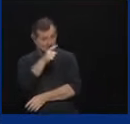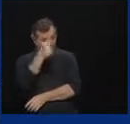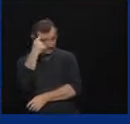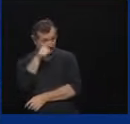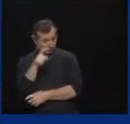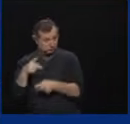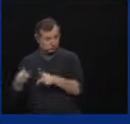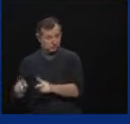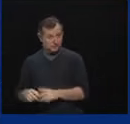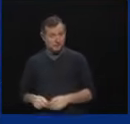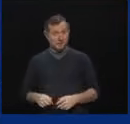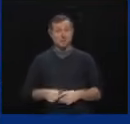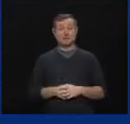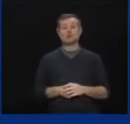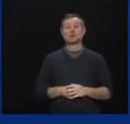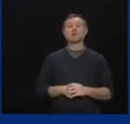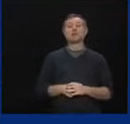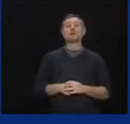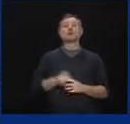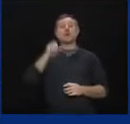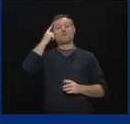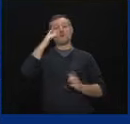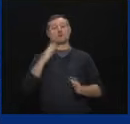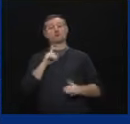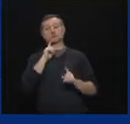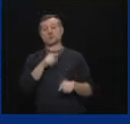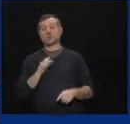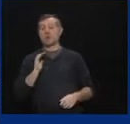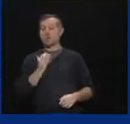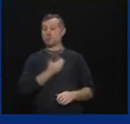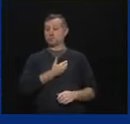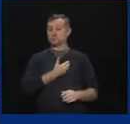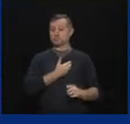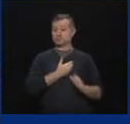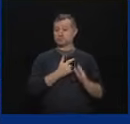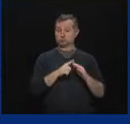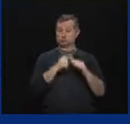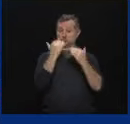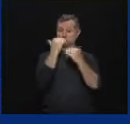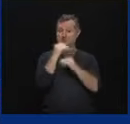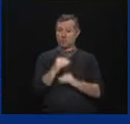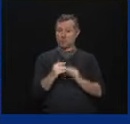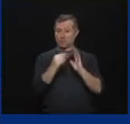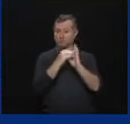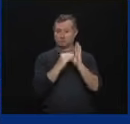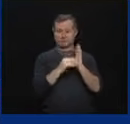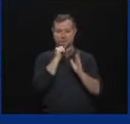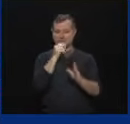We left off that in our regulations intentionally, and we believe that they're.